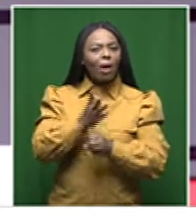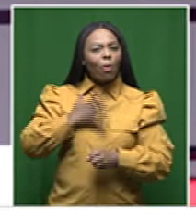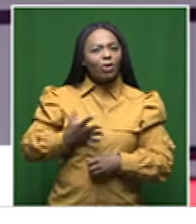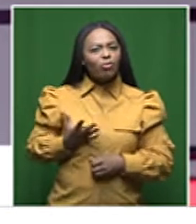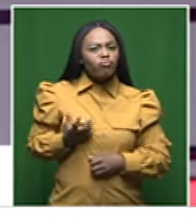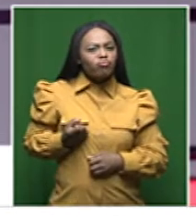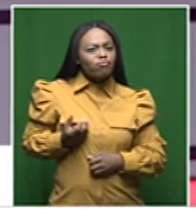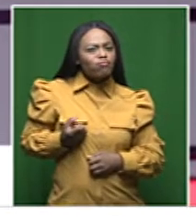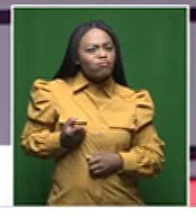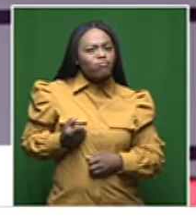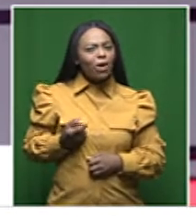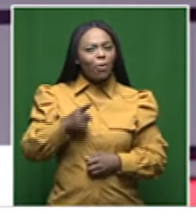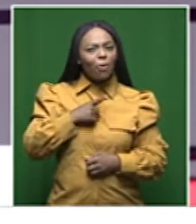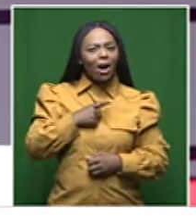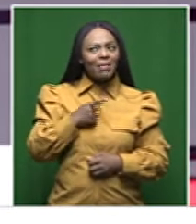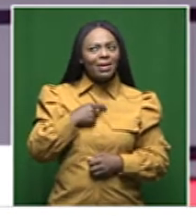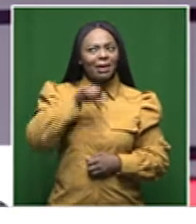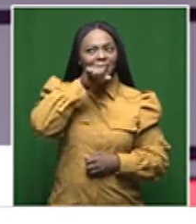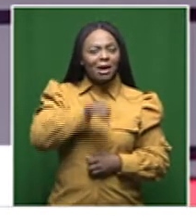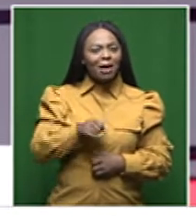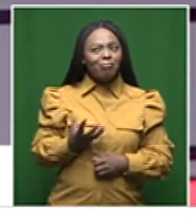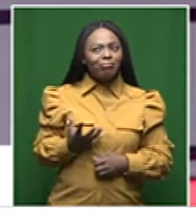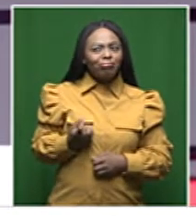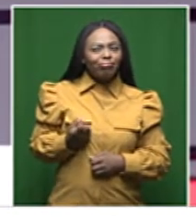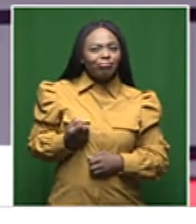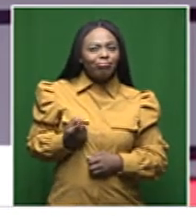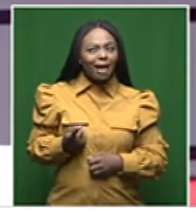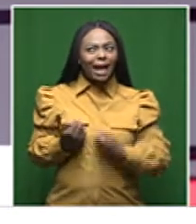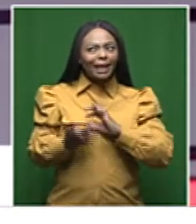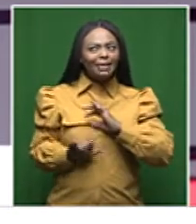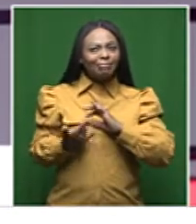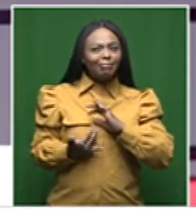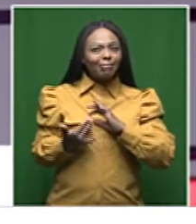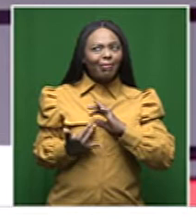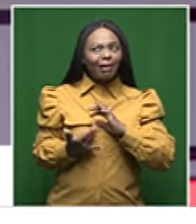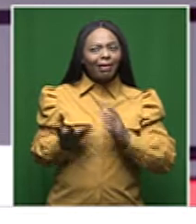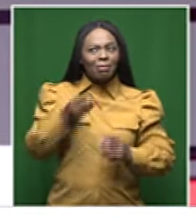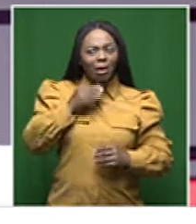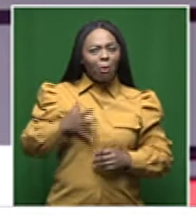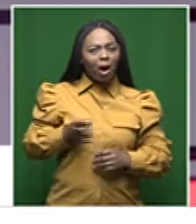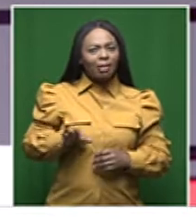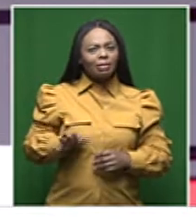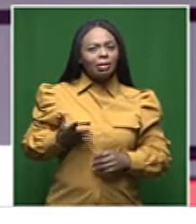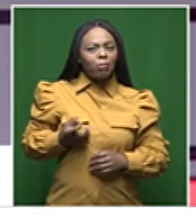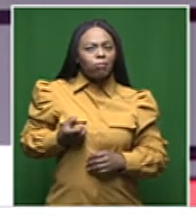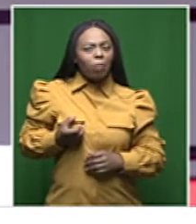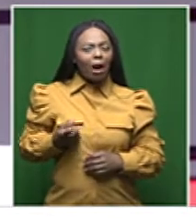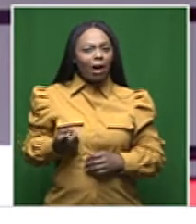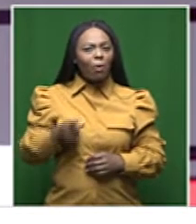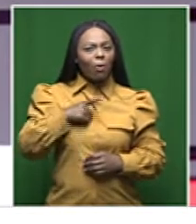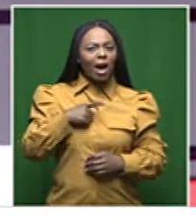was consumed by this breastfeeding that will ultimately make me this woman I always dreamt